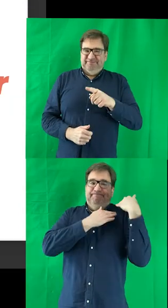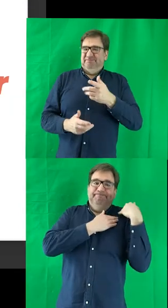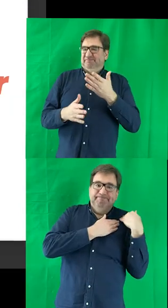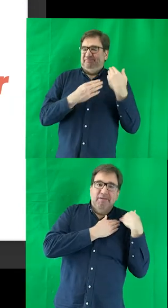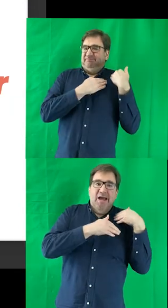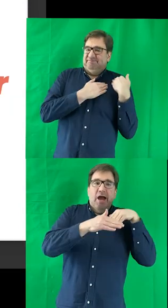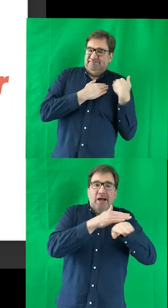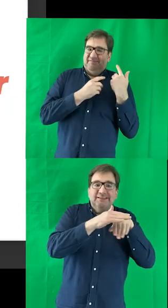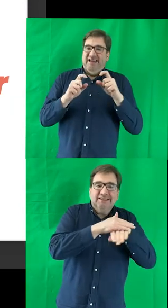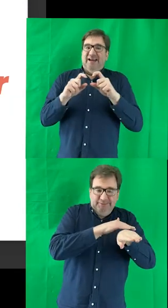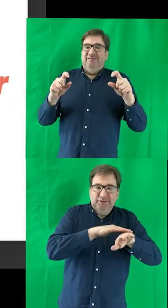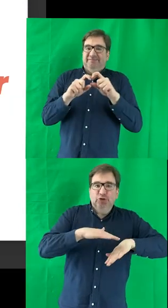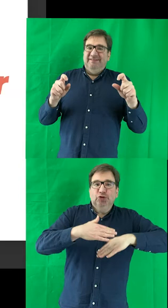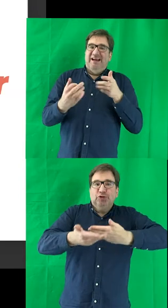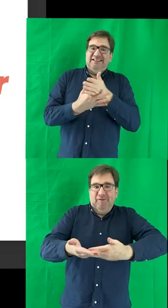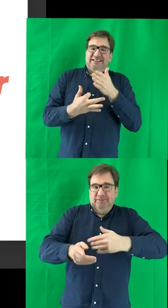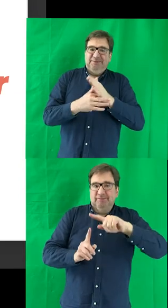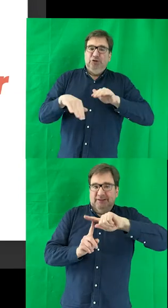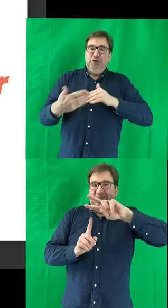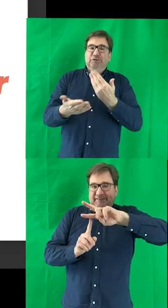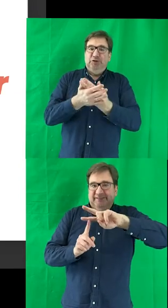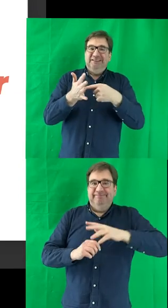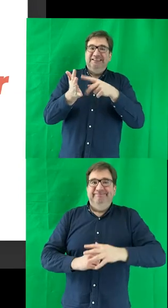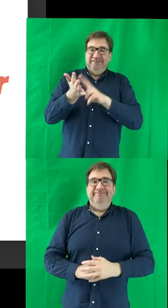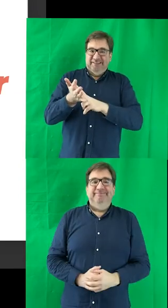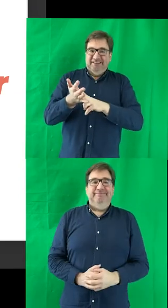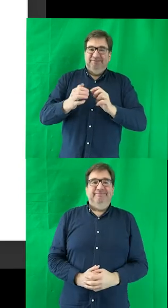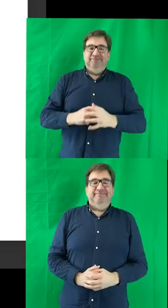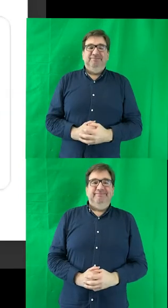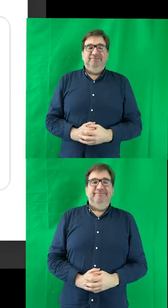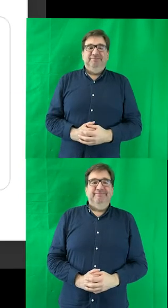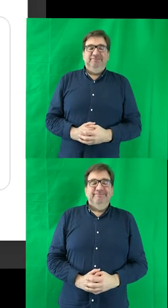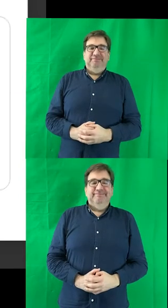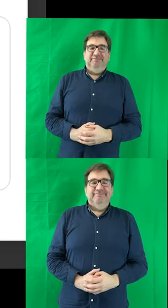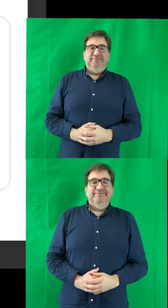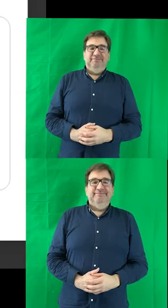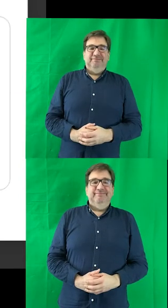of providing accessibility services on TV.